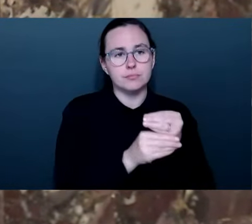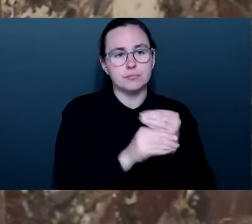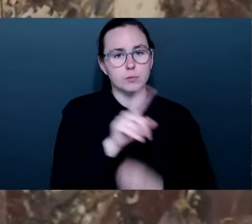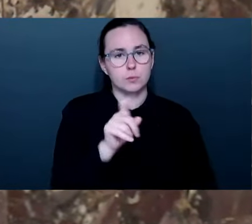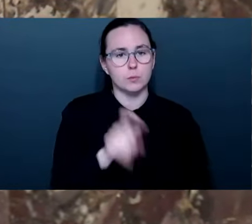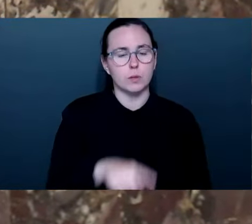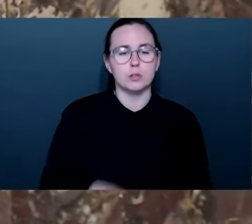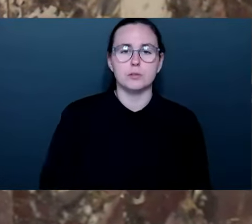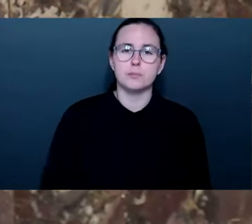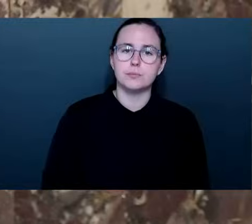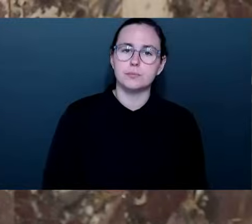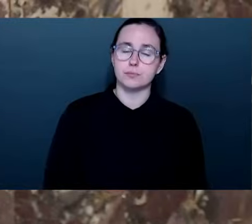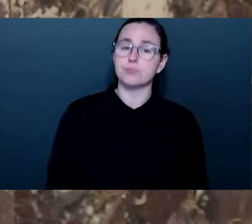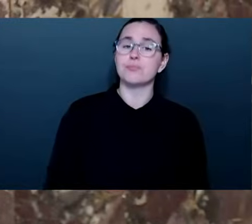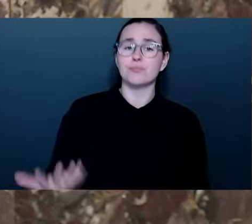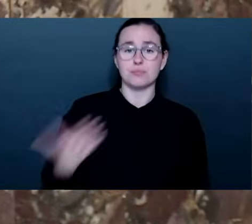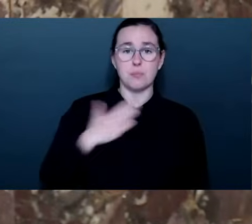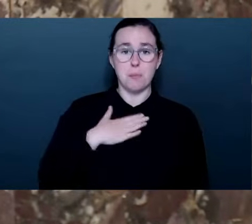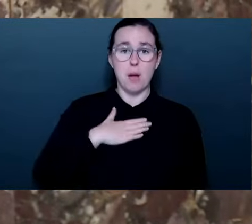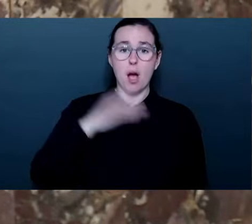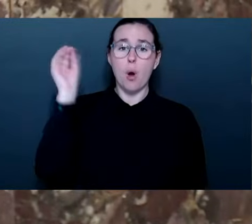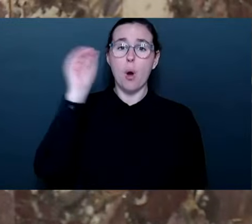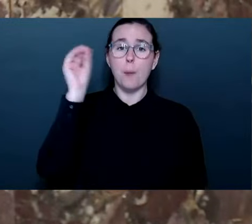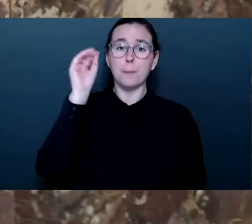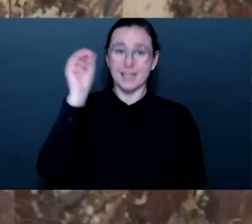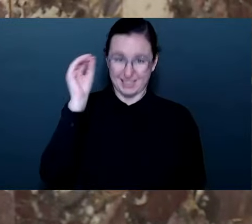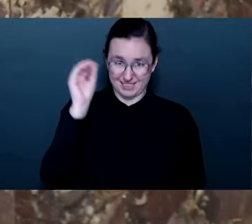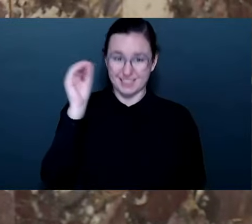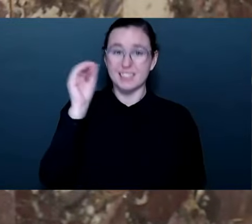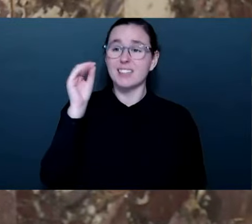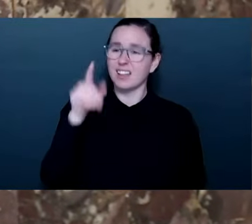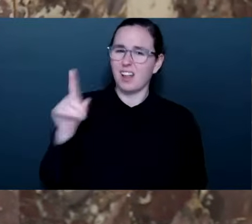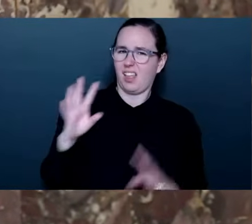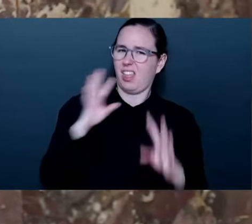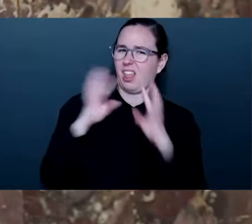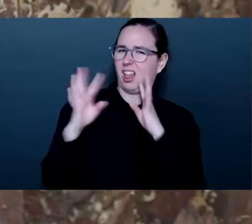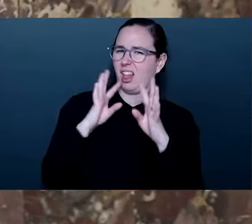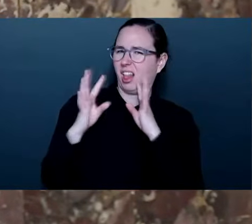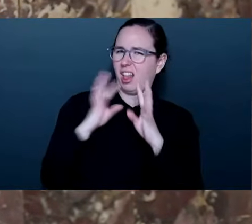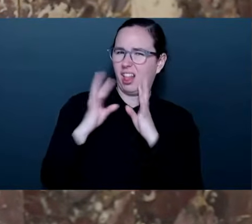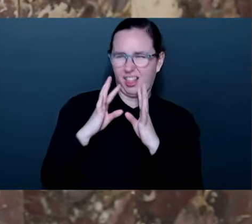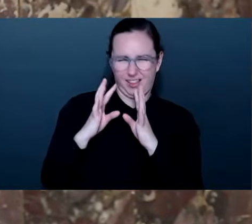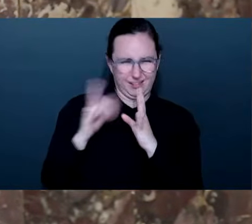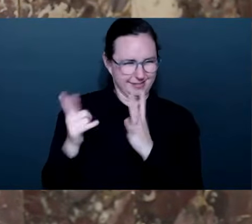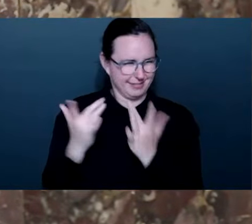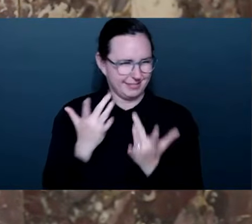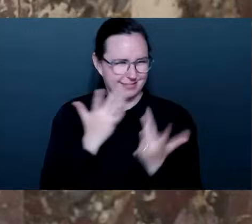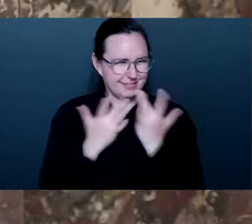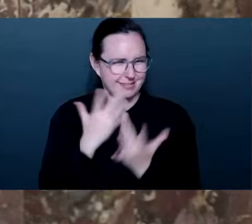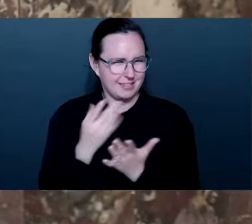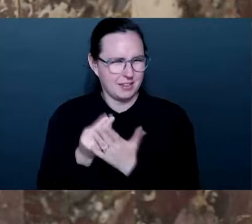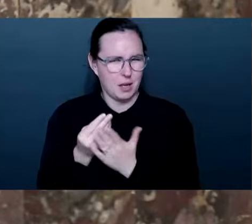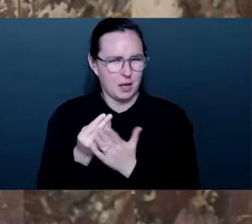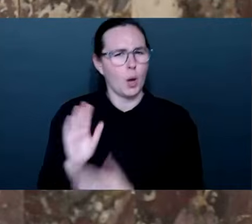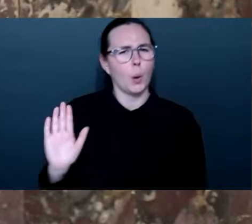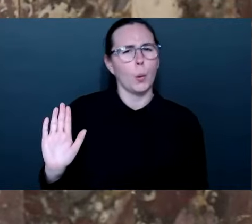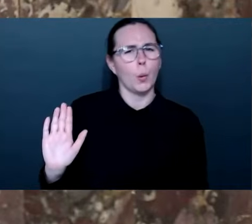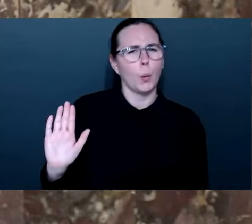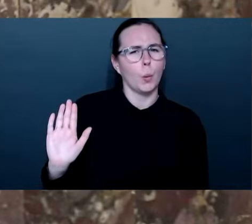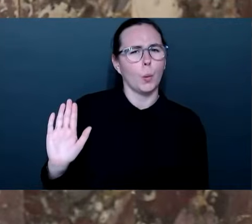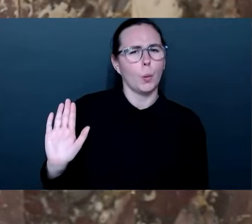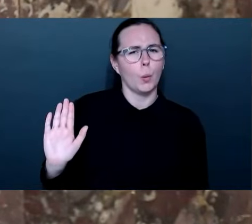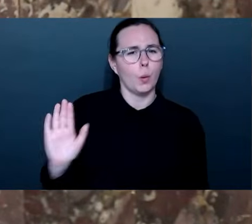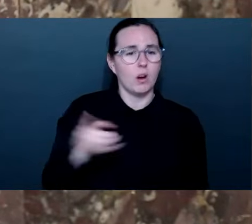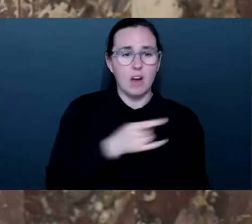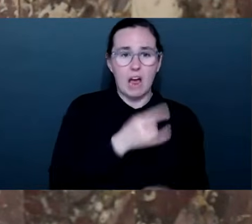strapped for cash. Why then are we letting liquor sales dry up while the strike drags on? The government earns more in revenue from lotteries and liquor